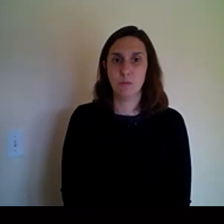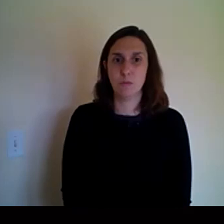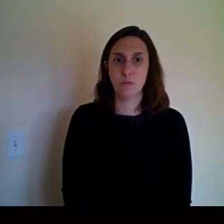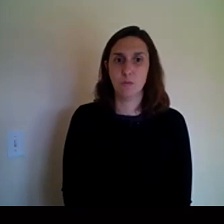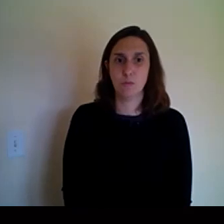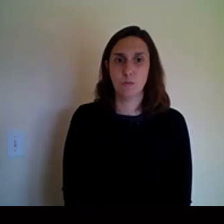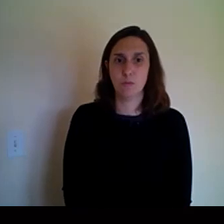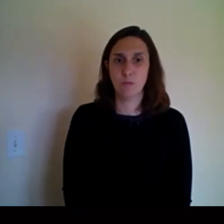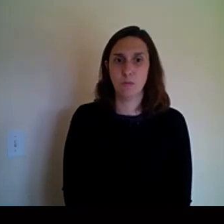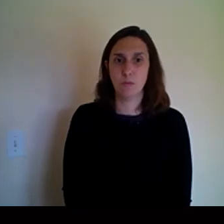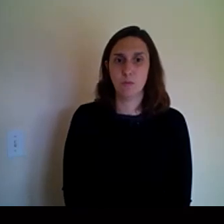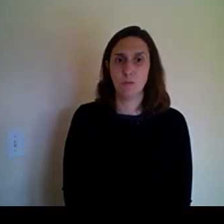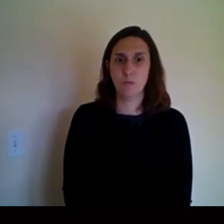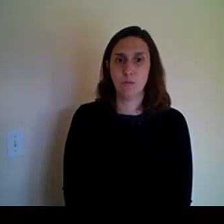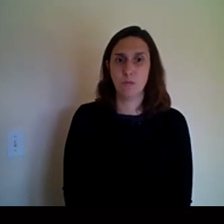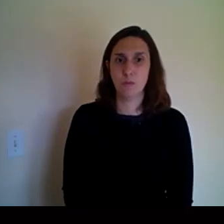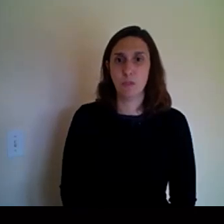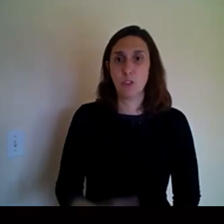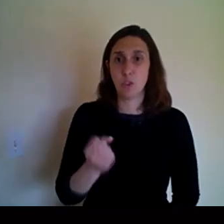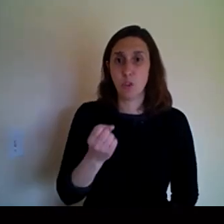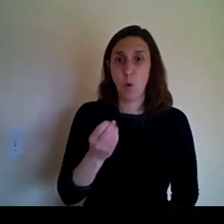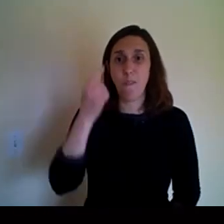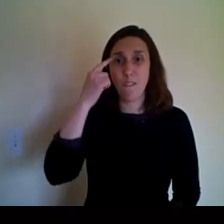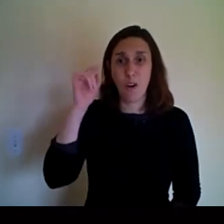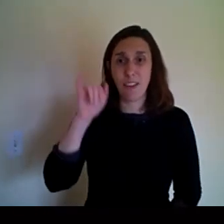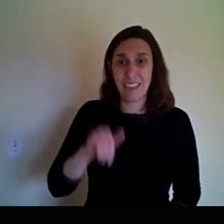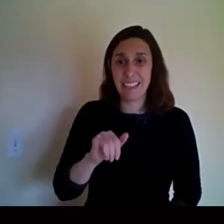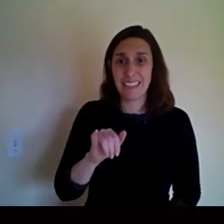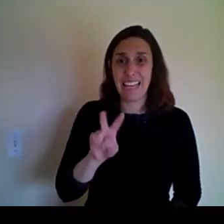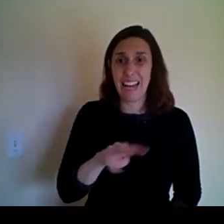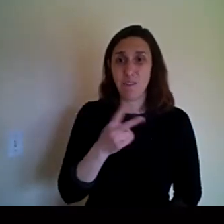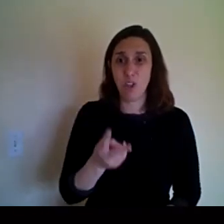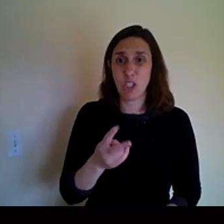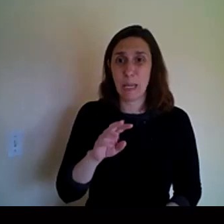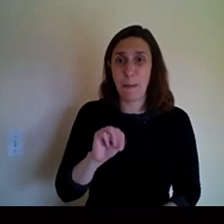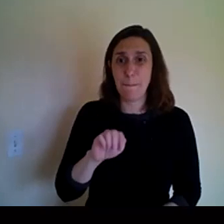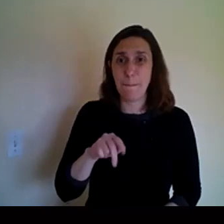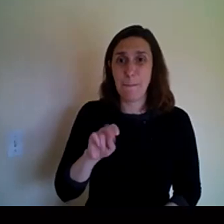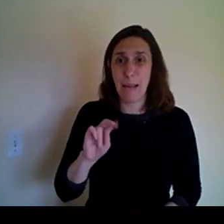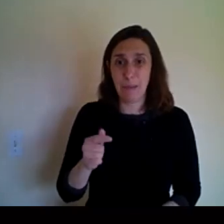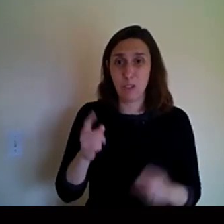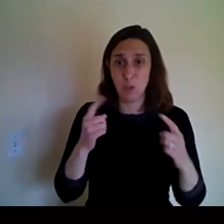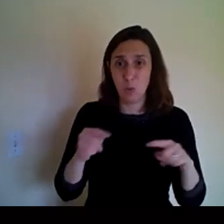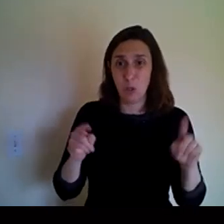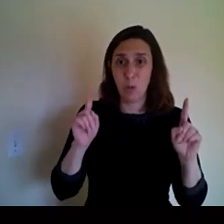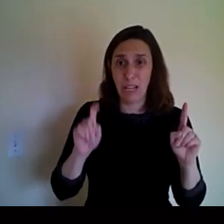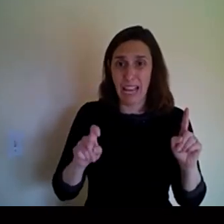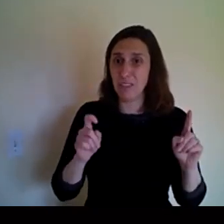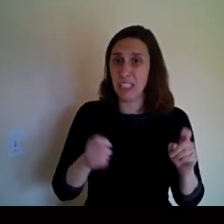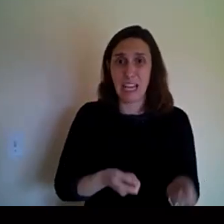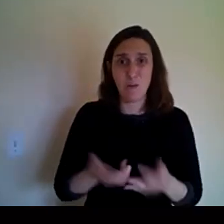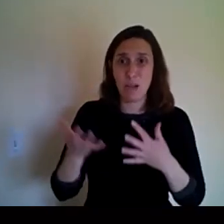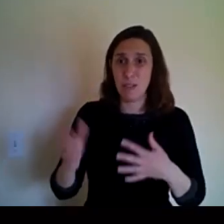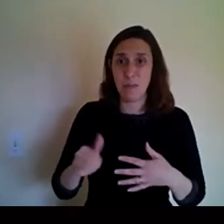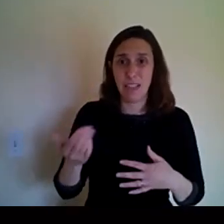So for this inverse mapping to work, we have to get rid of some more things. Remember when we defined functions, we said they